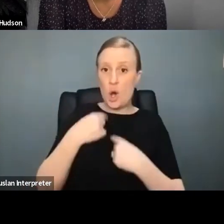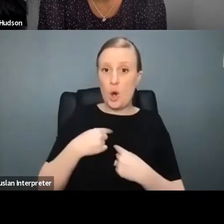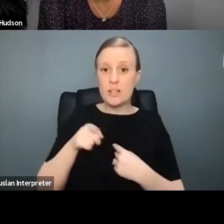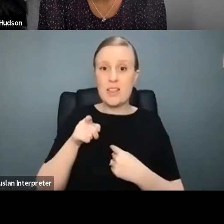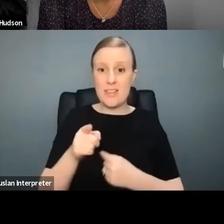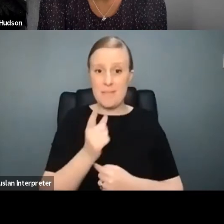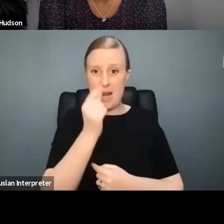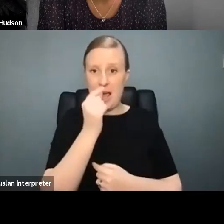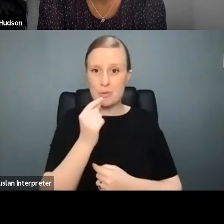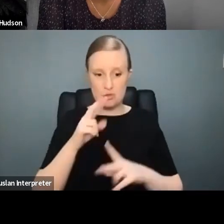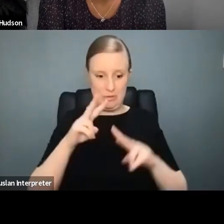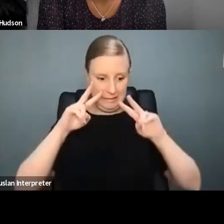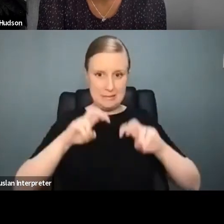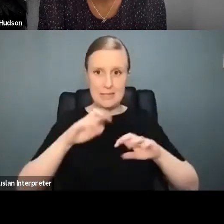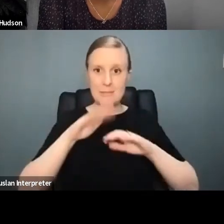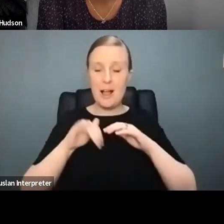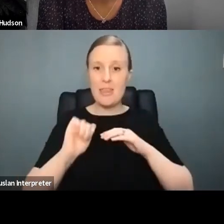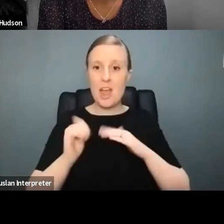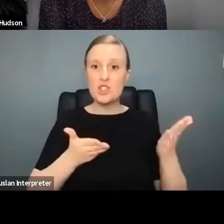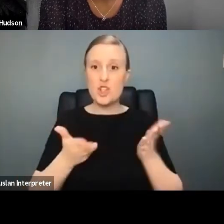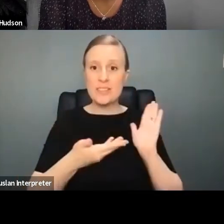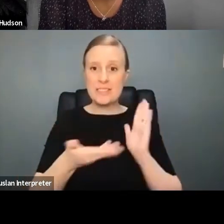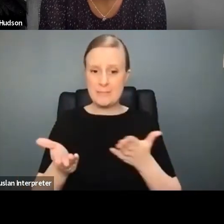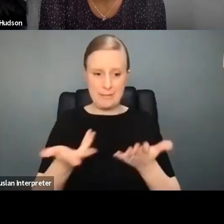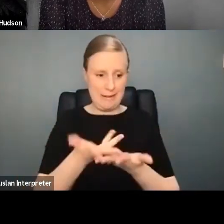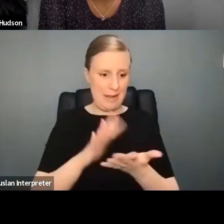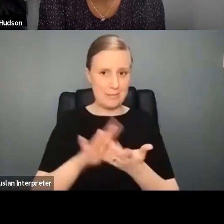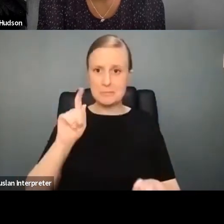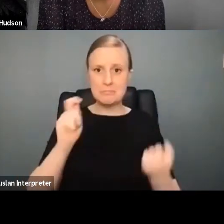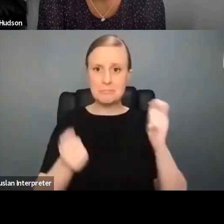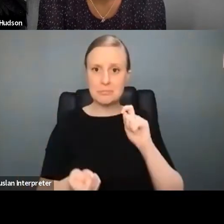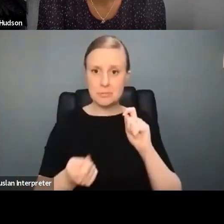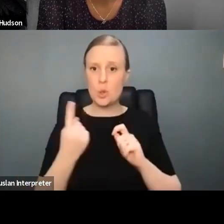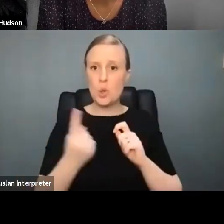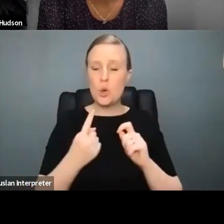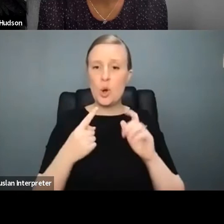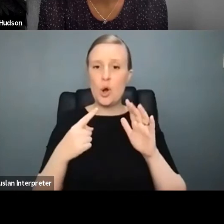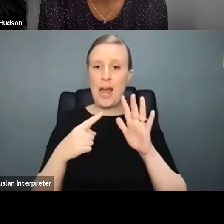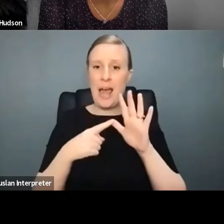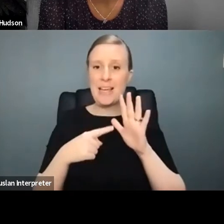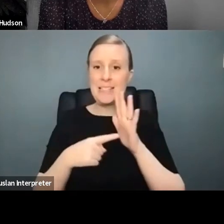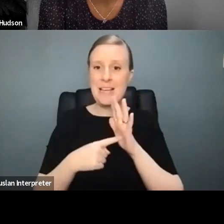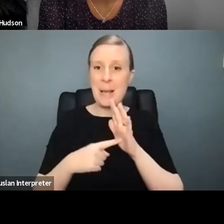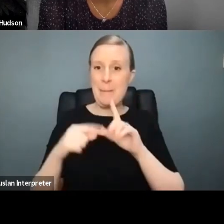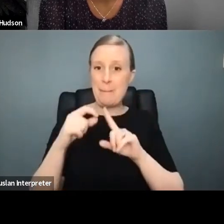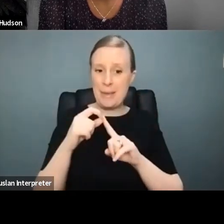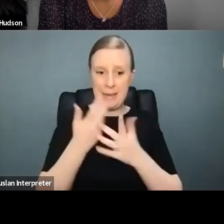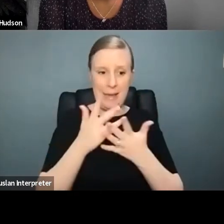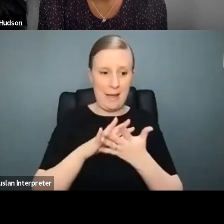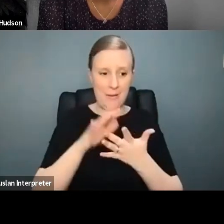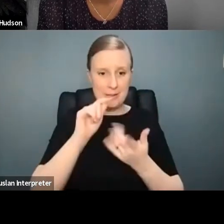practice is delivered, or services are delivered to people who are on OTP, that there is the possibility of a